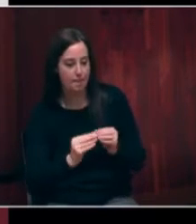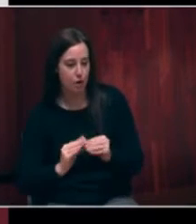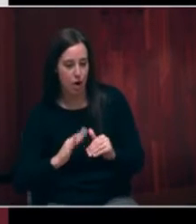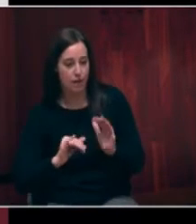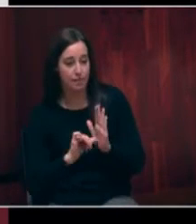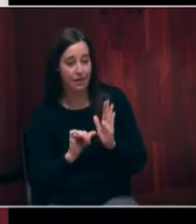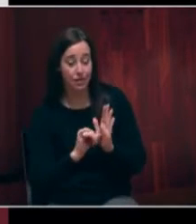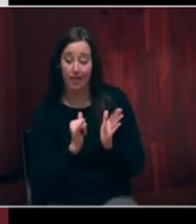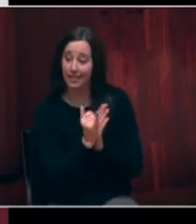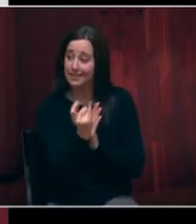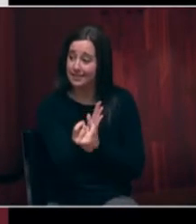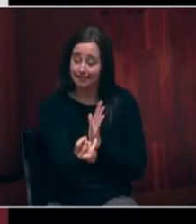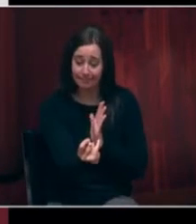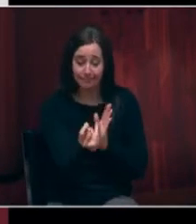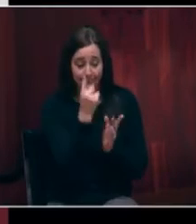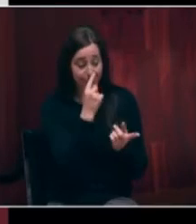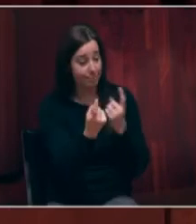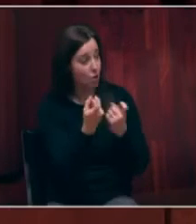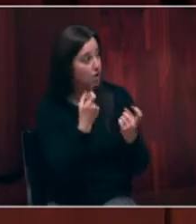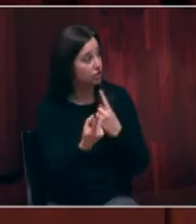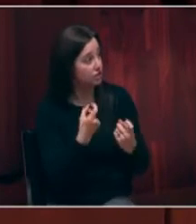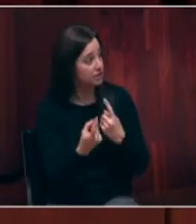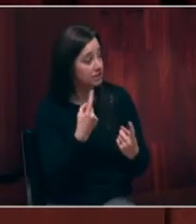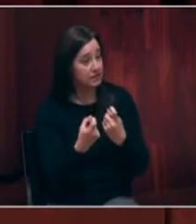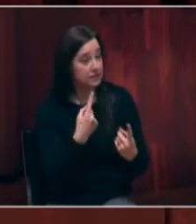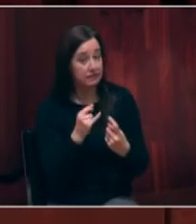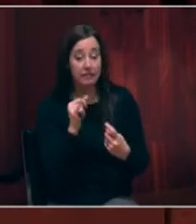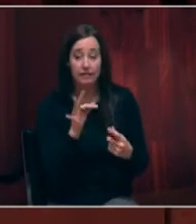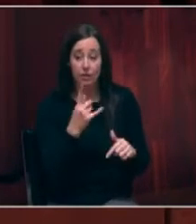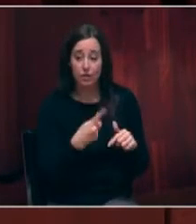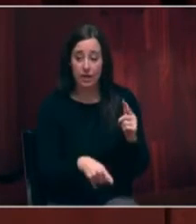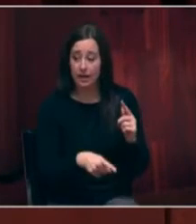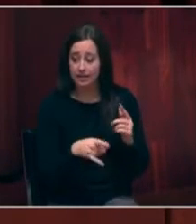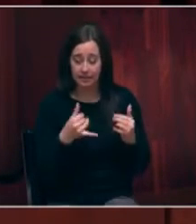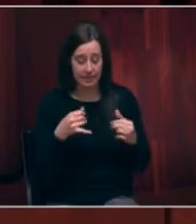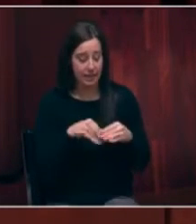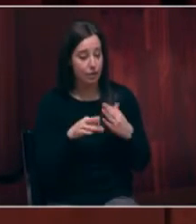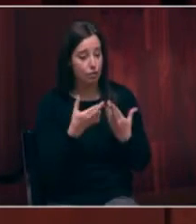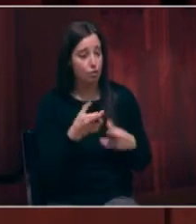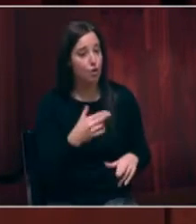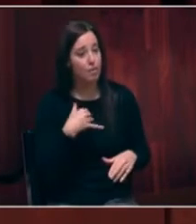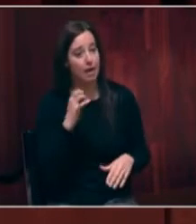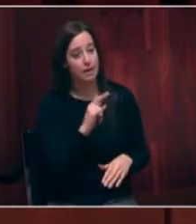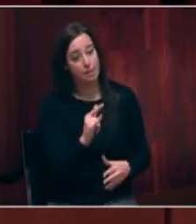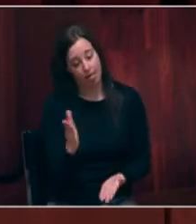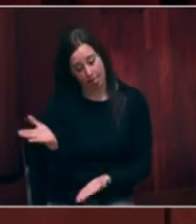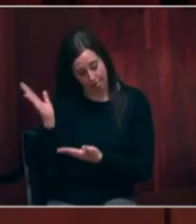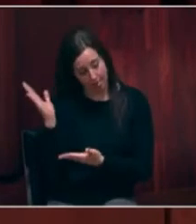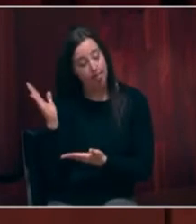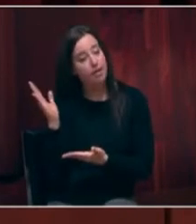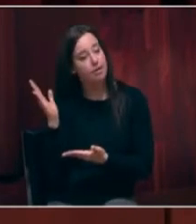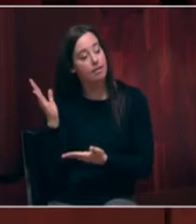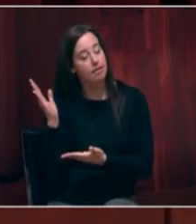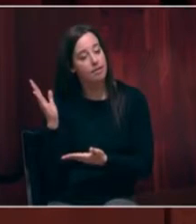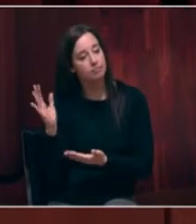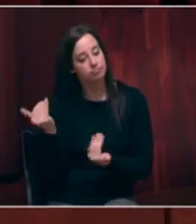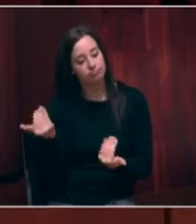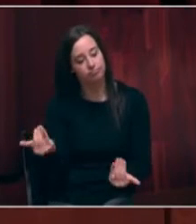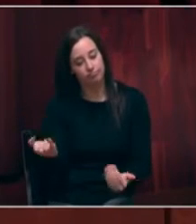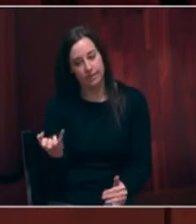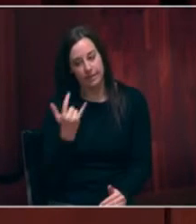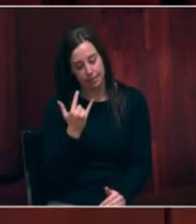That's all I have. I'll open it up for some questions. Of course, if we can't get to your questions in the room, my email is on the slide. Please shoot me an email. I